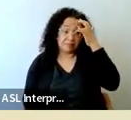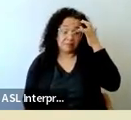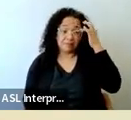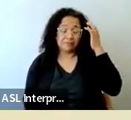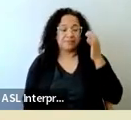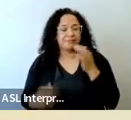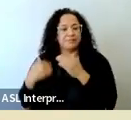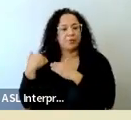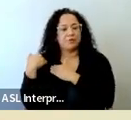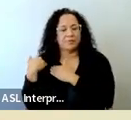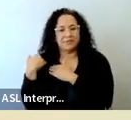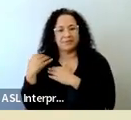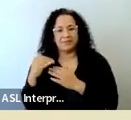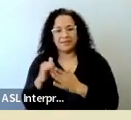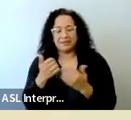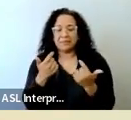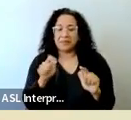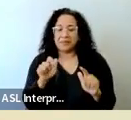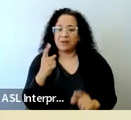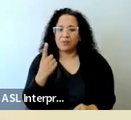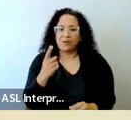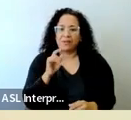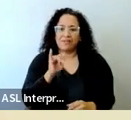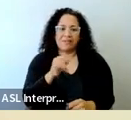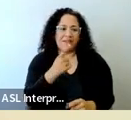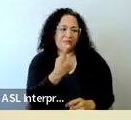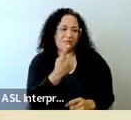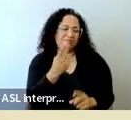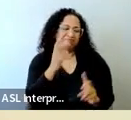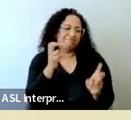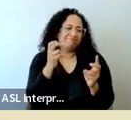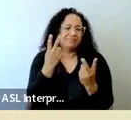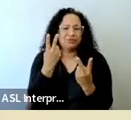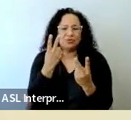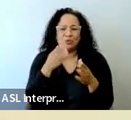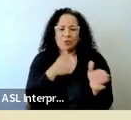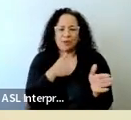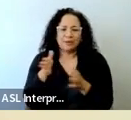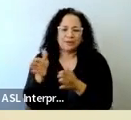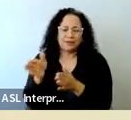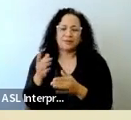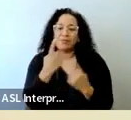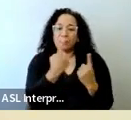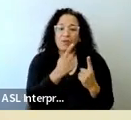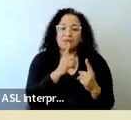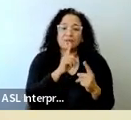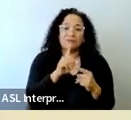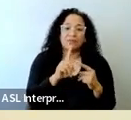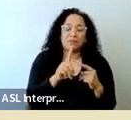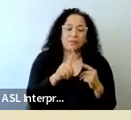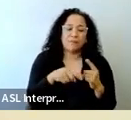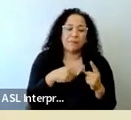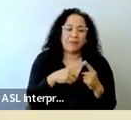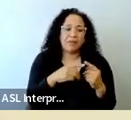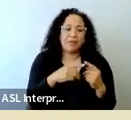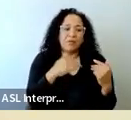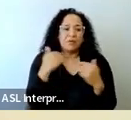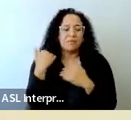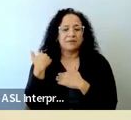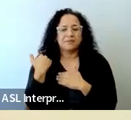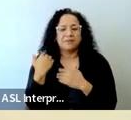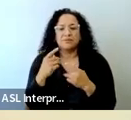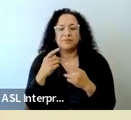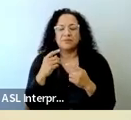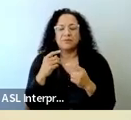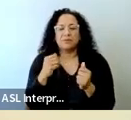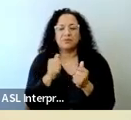Responsibility, this is a big one. And this kind of, to me, is kind of in two ways. One is really about the responsibility